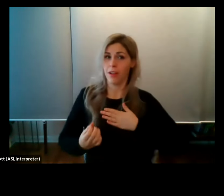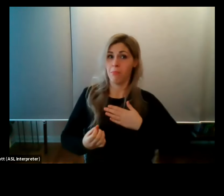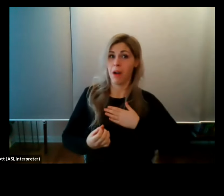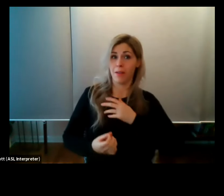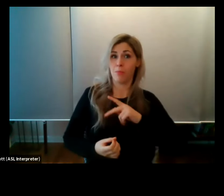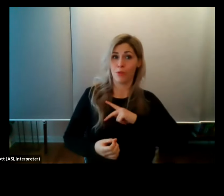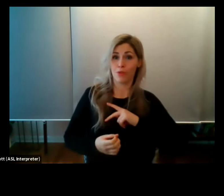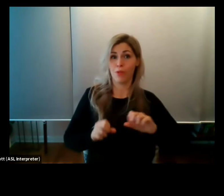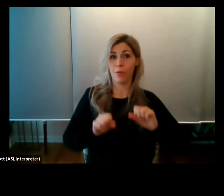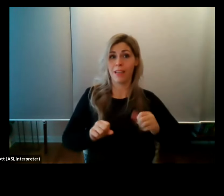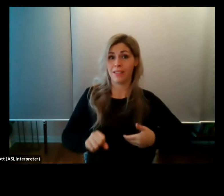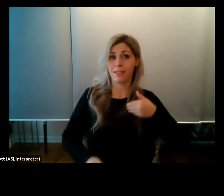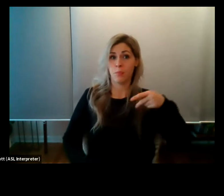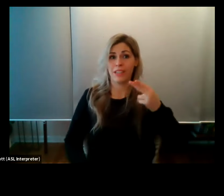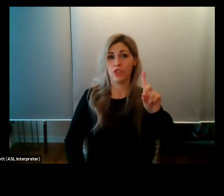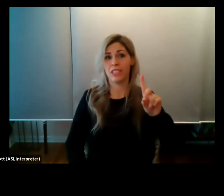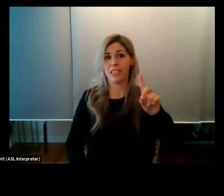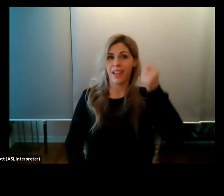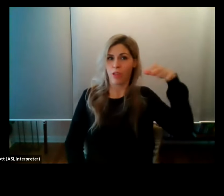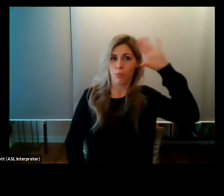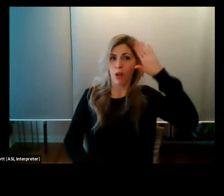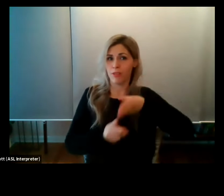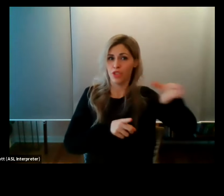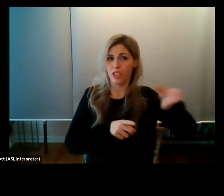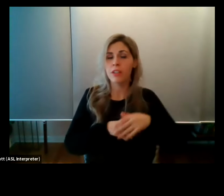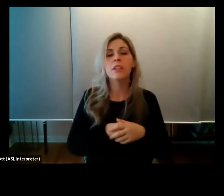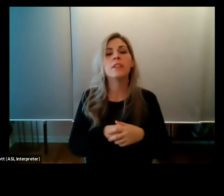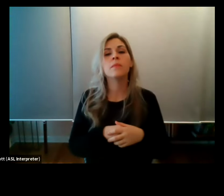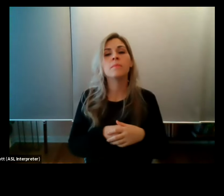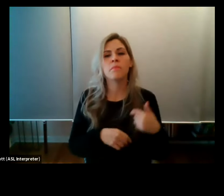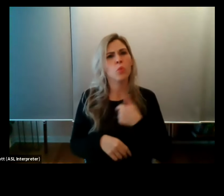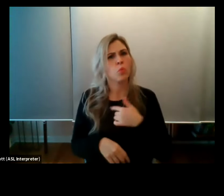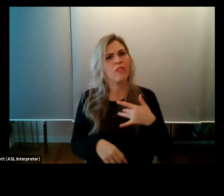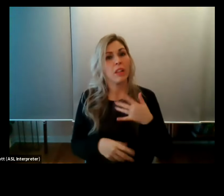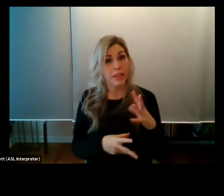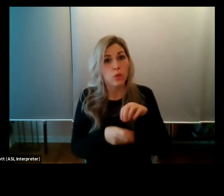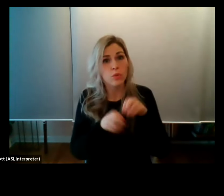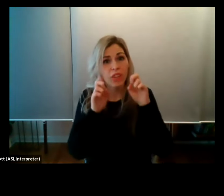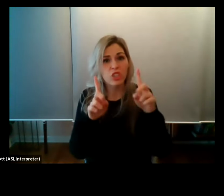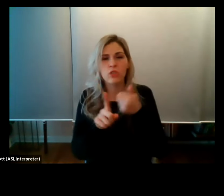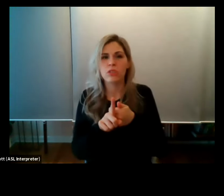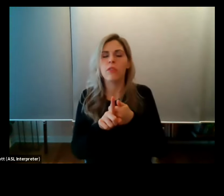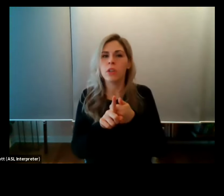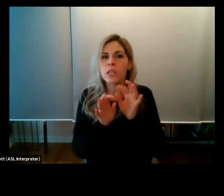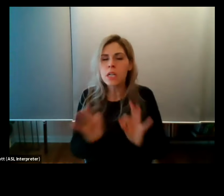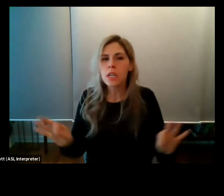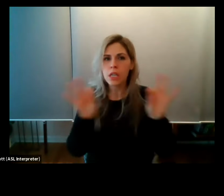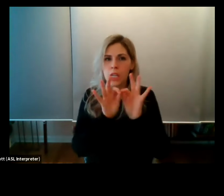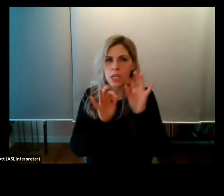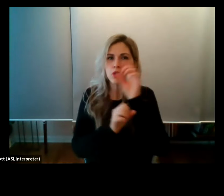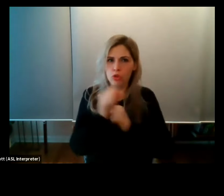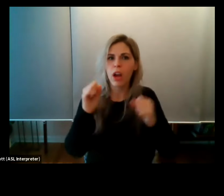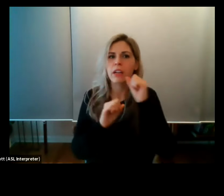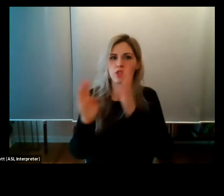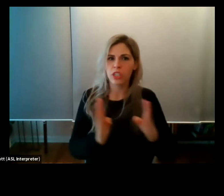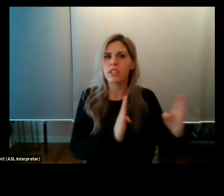capacity as a PhD in anthropology, we find inclusive education as a key strategy to